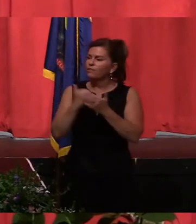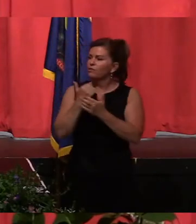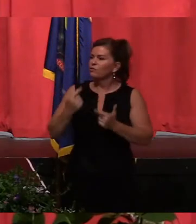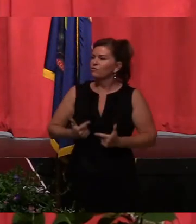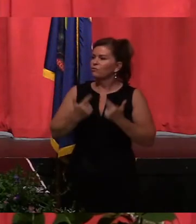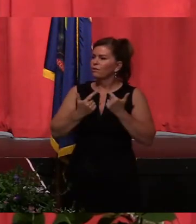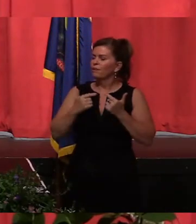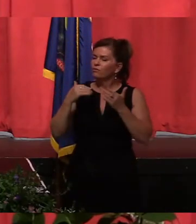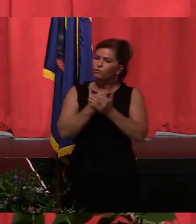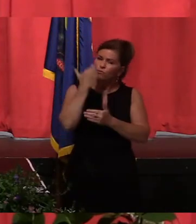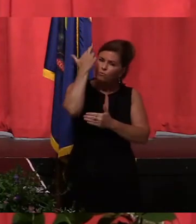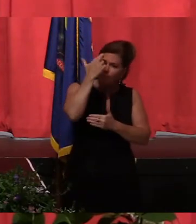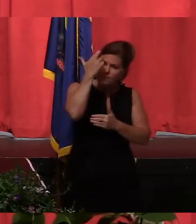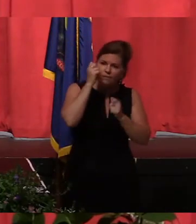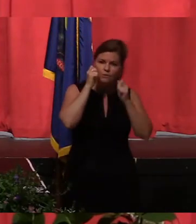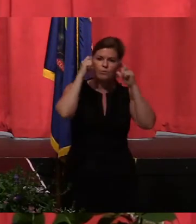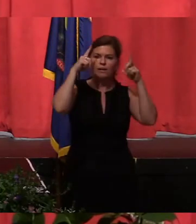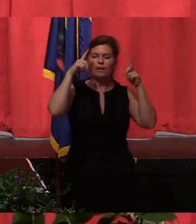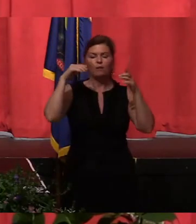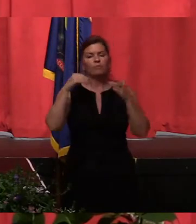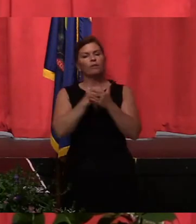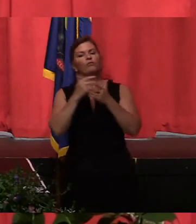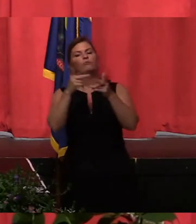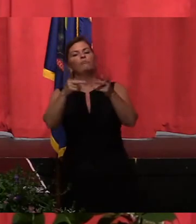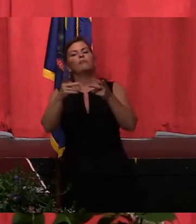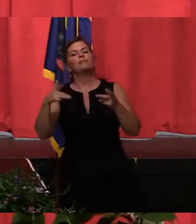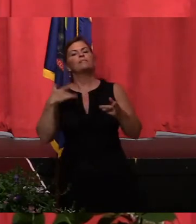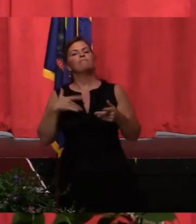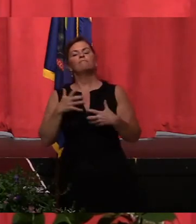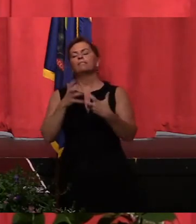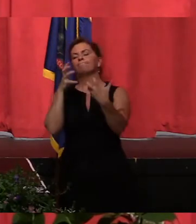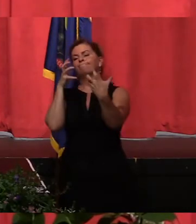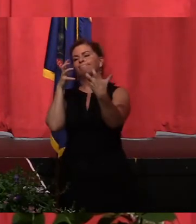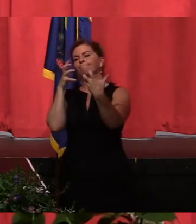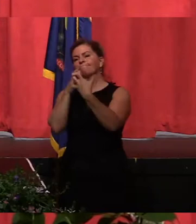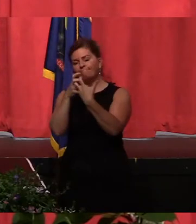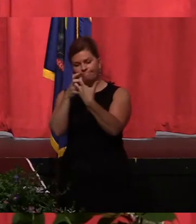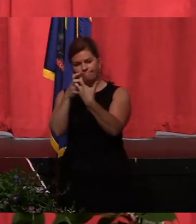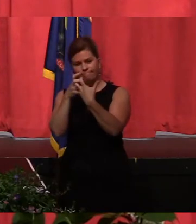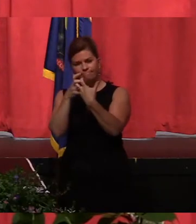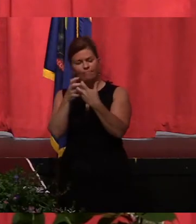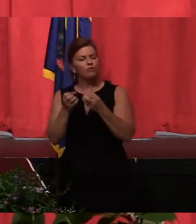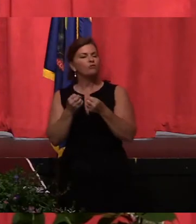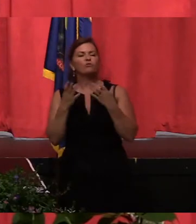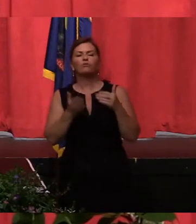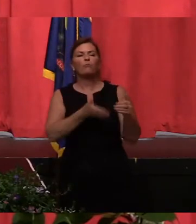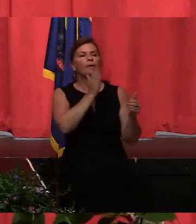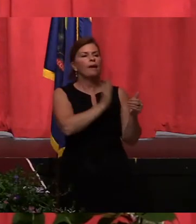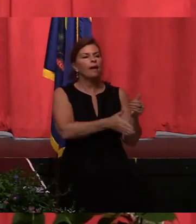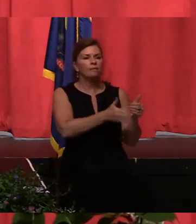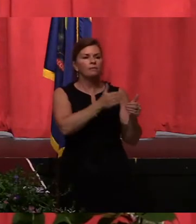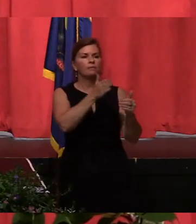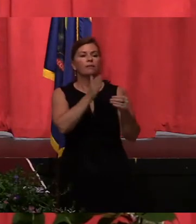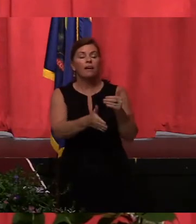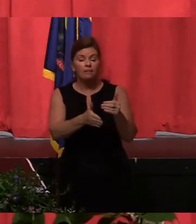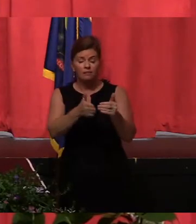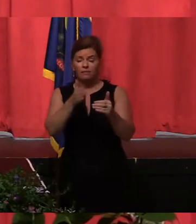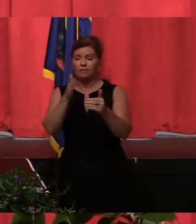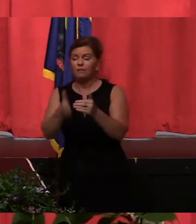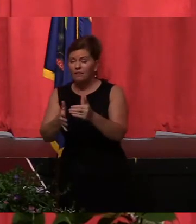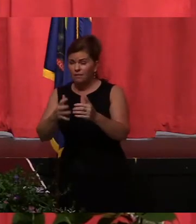new places to belong. There have been so many ends that were abrupt, jarring, and simply not